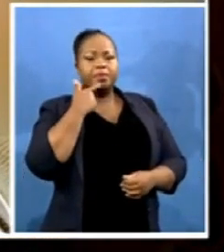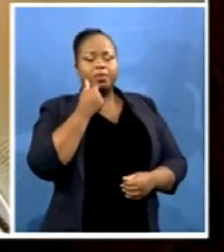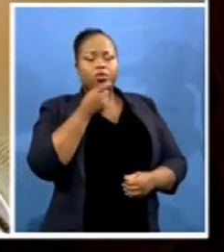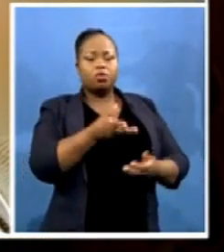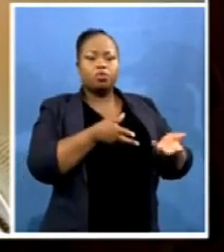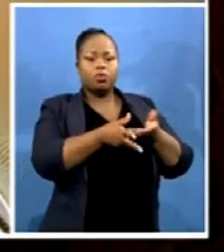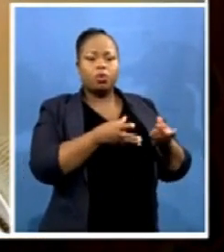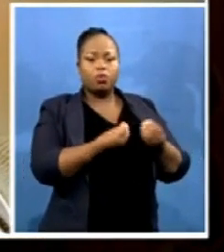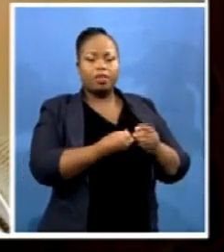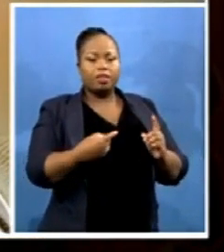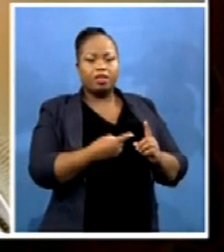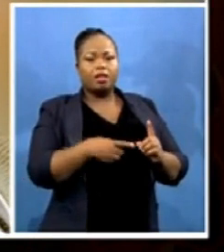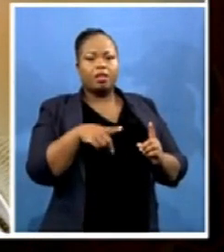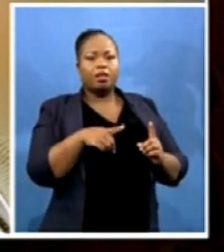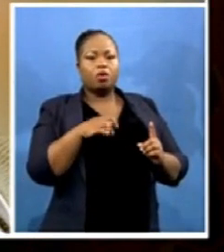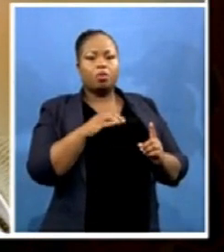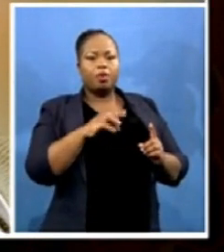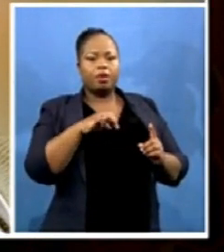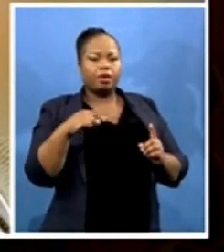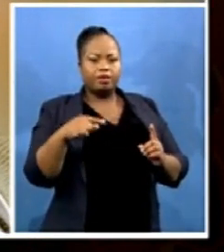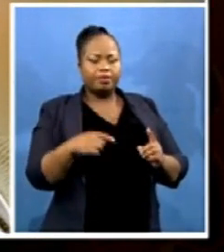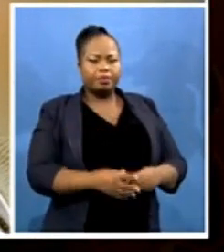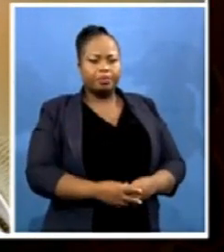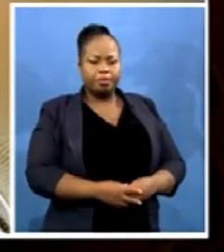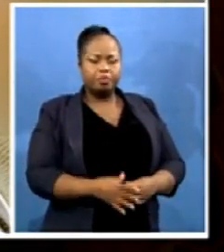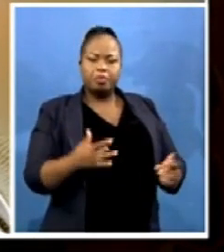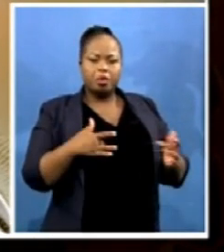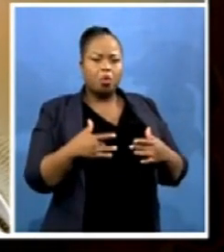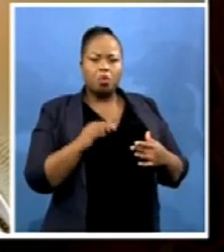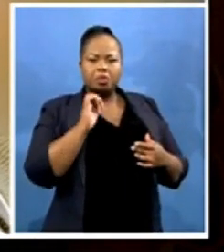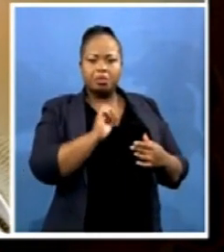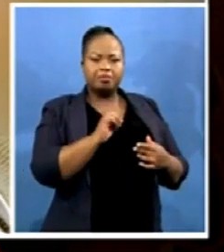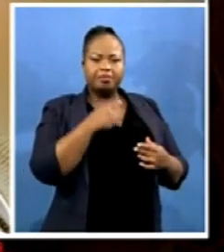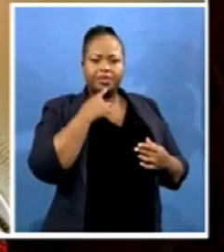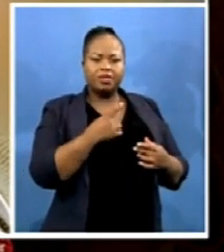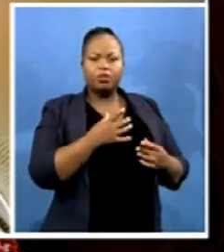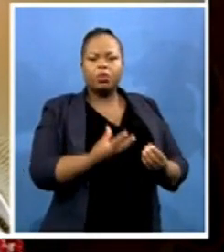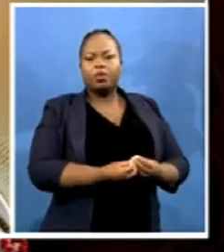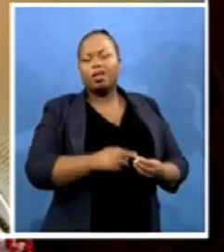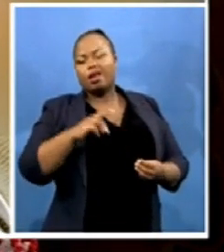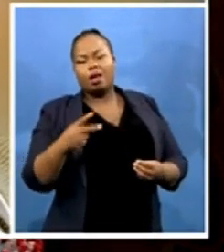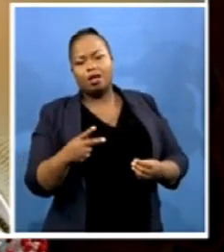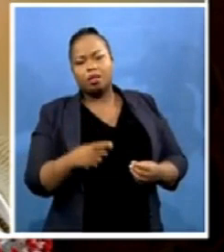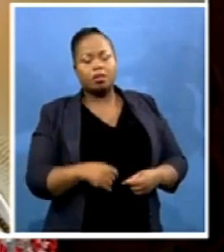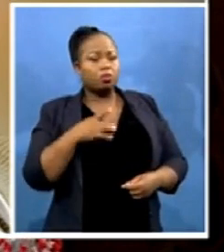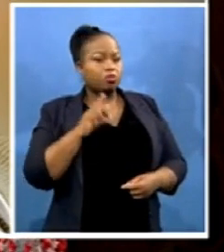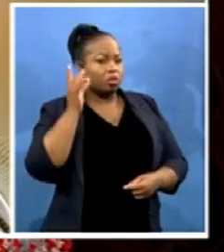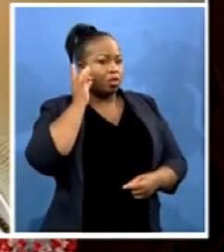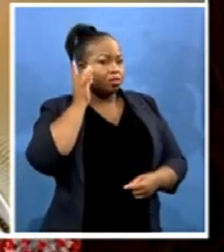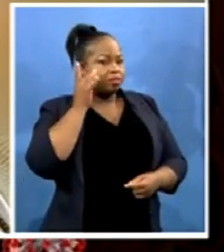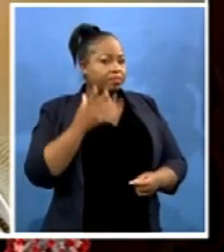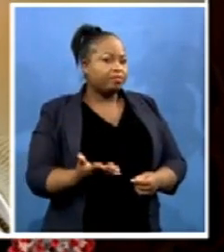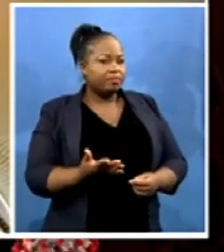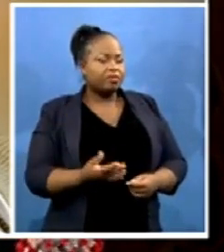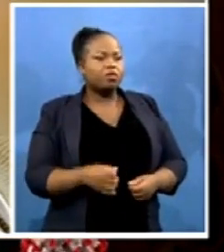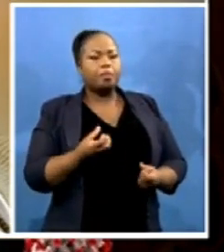and some of the concerns that he raised with you and those that you heard along, you know, from many others. We spoke to